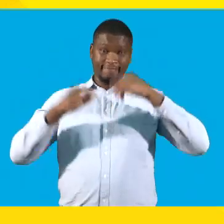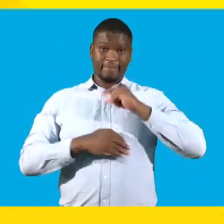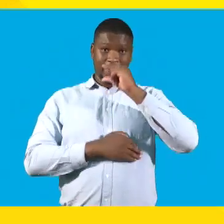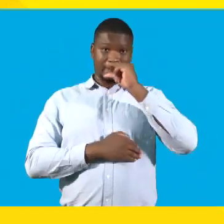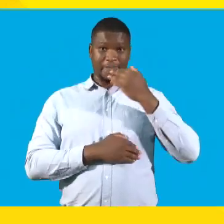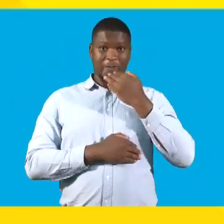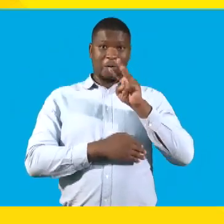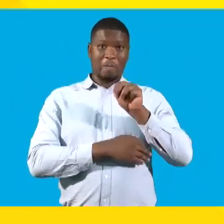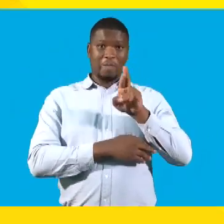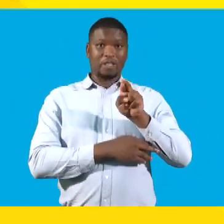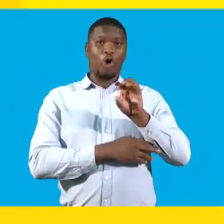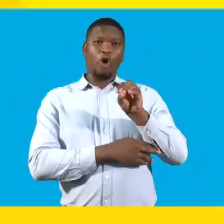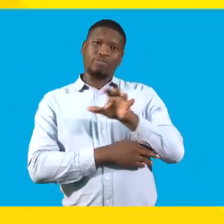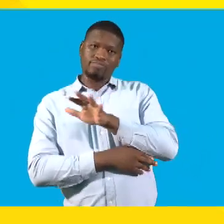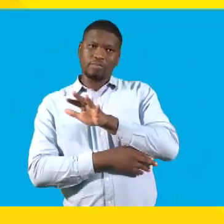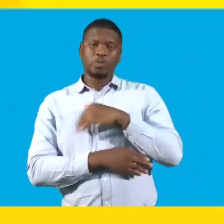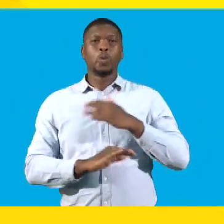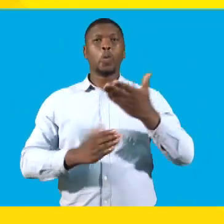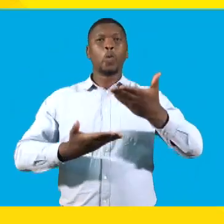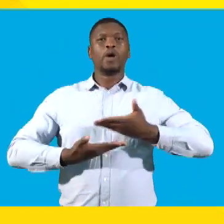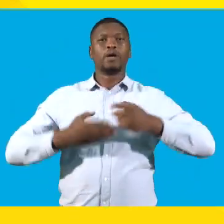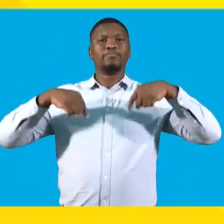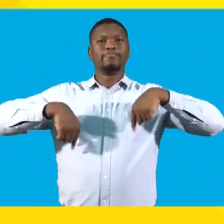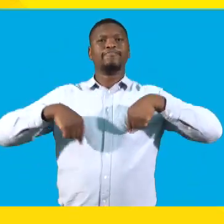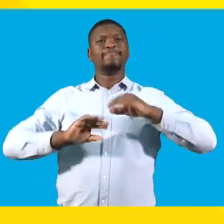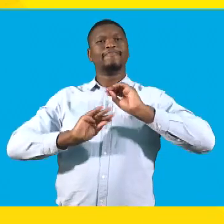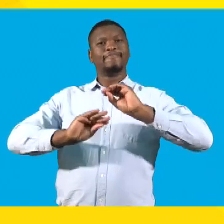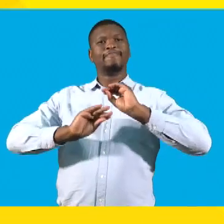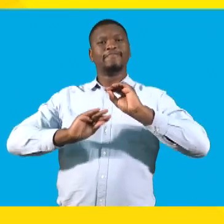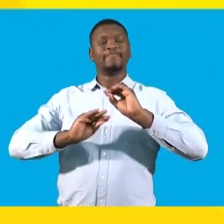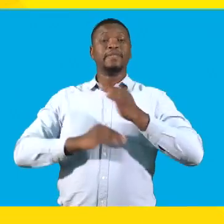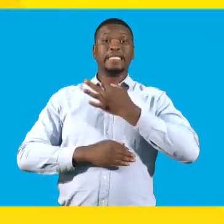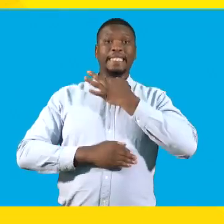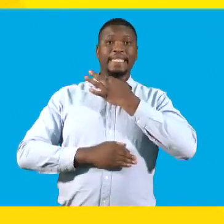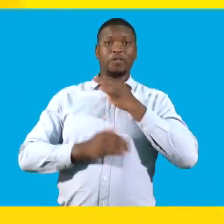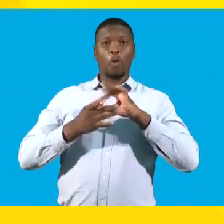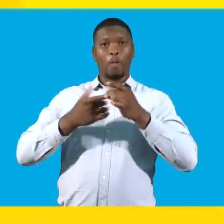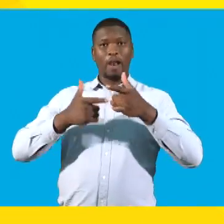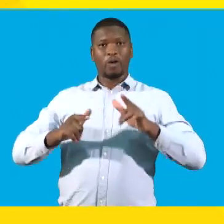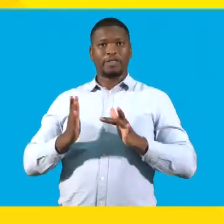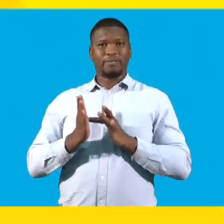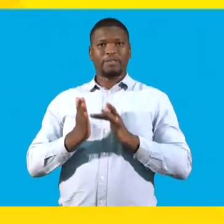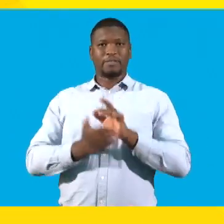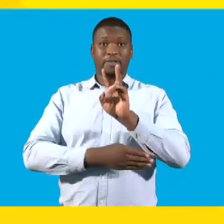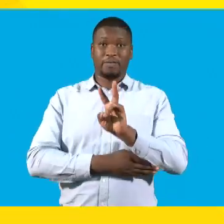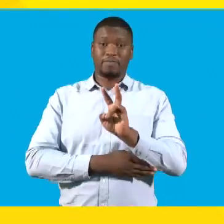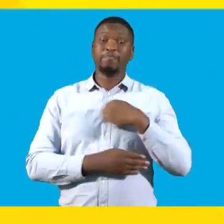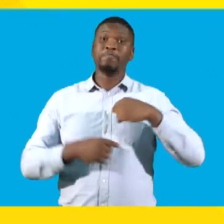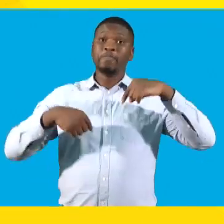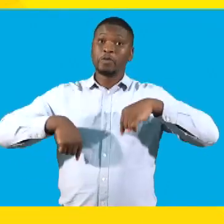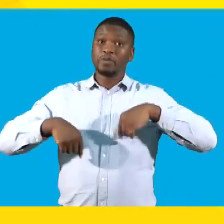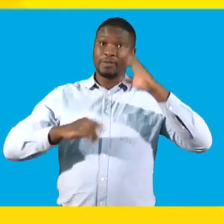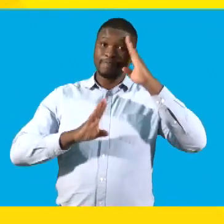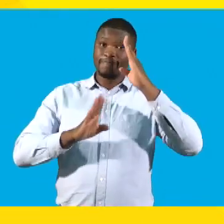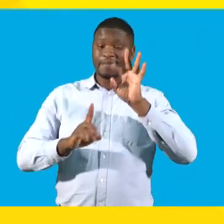Good day, my name is Mr. Anker and welcome to today's lesson on English Home Language Paper 2. Today we'll be